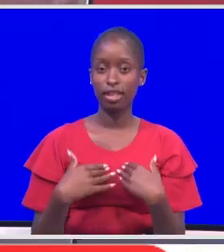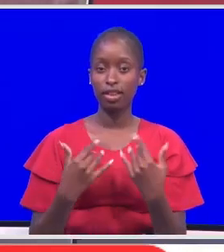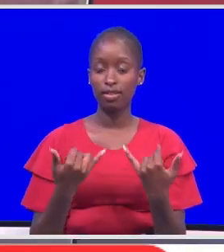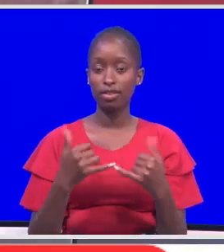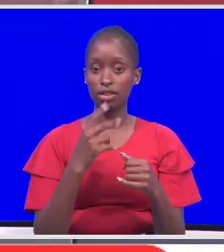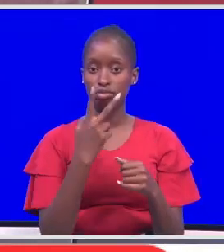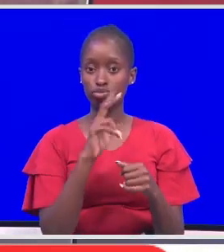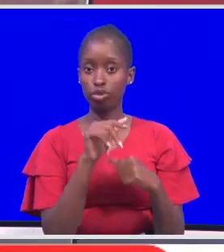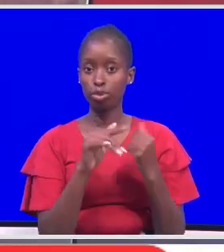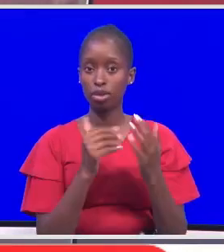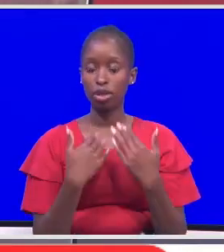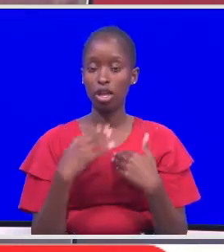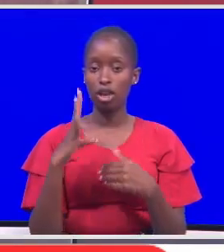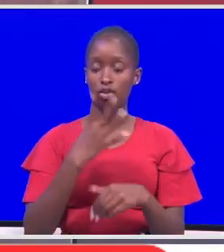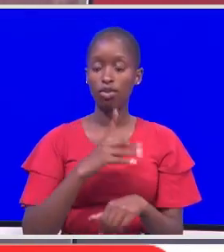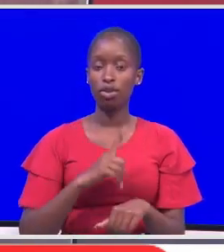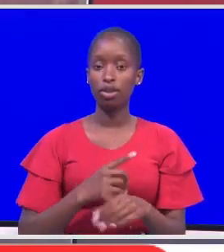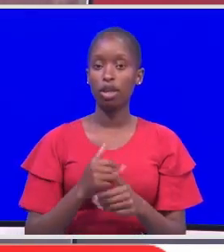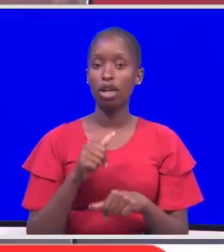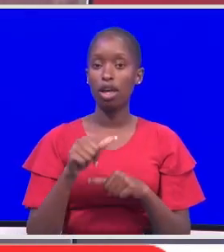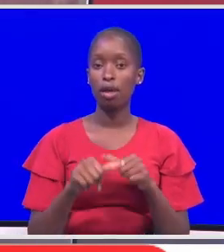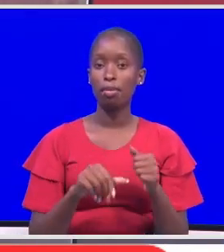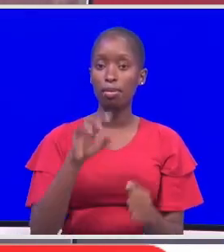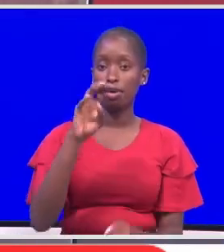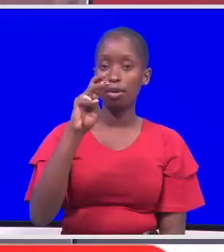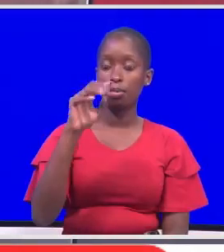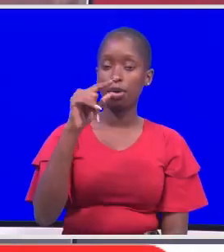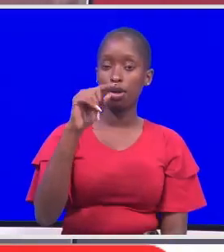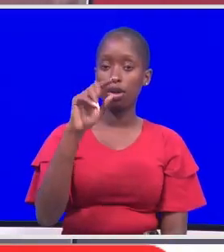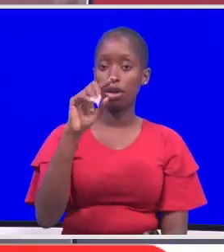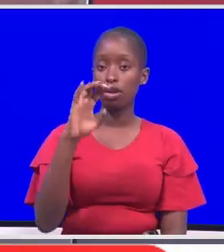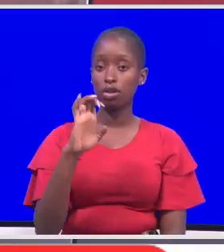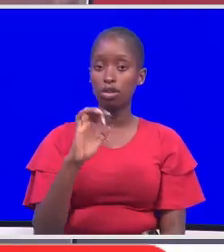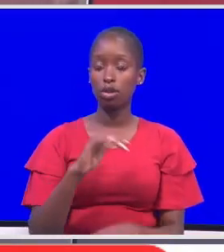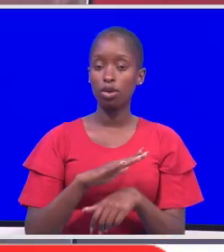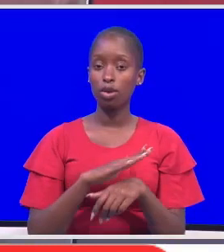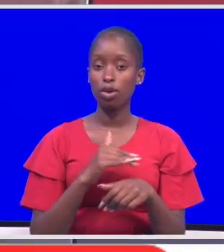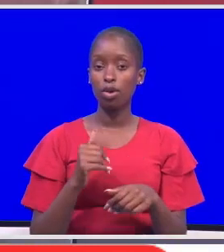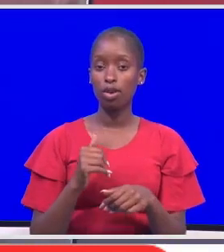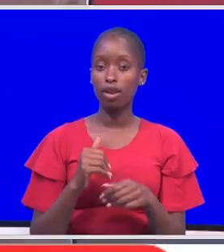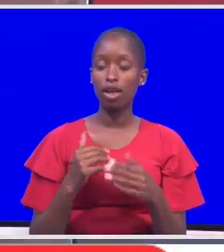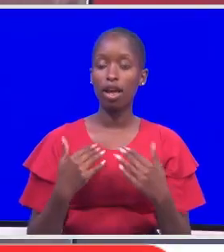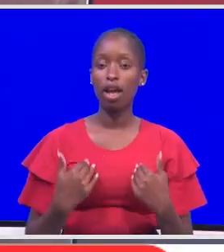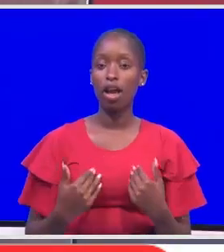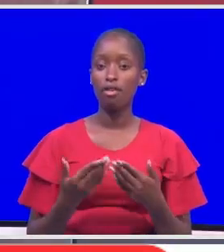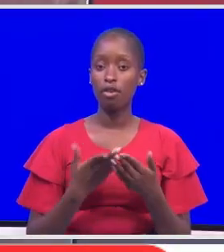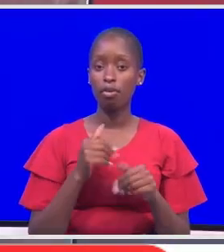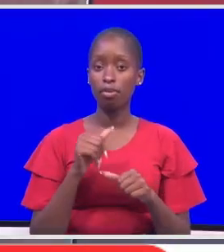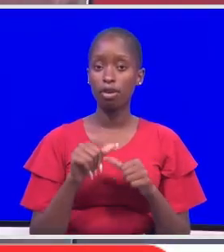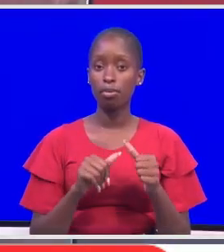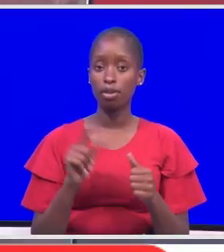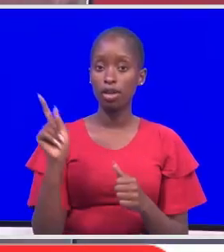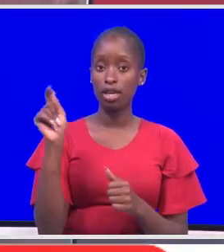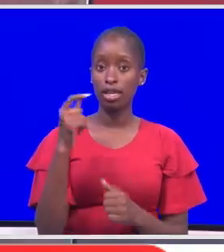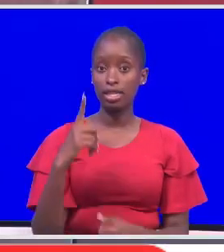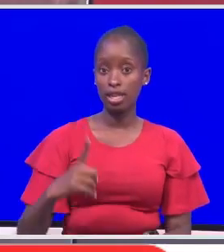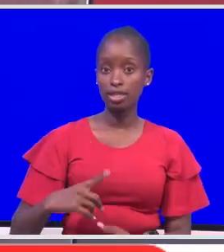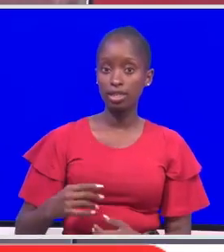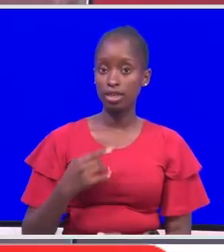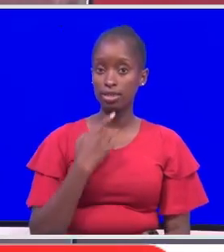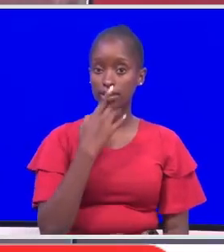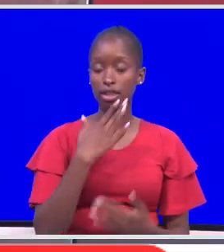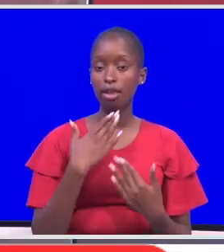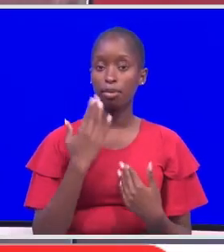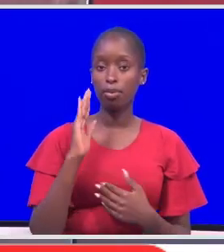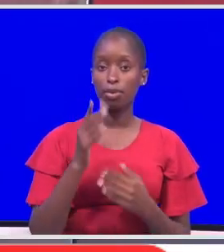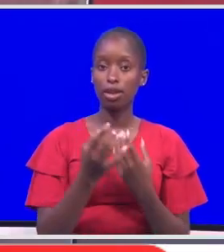Bills for the fourth edition of the magical Kenya Ladies Open. Kenyan golfers are confident they will deliver an impressive